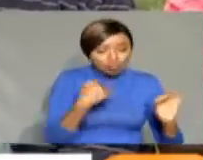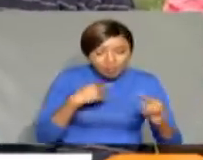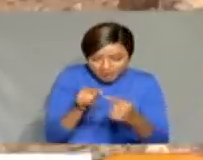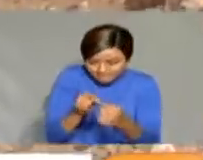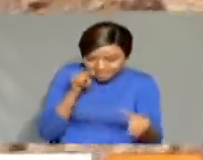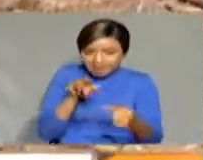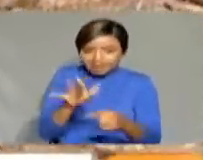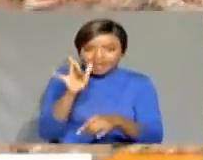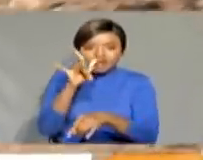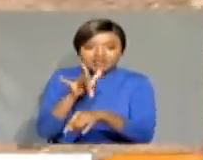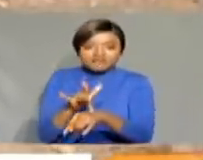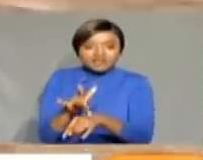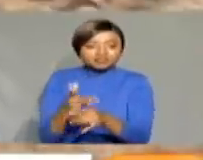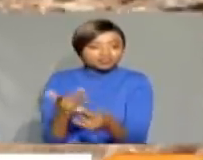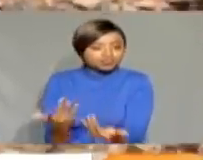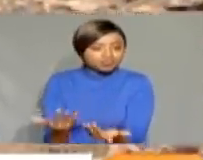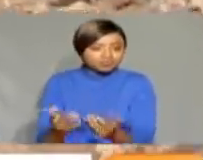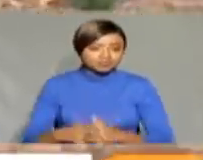is happening.